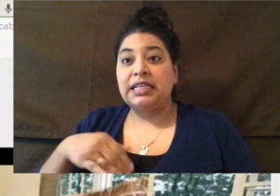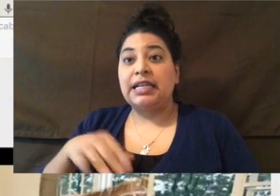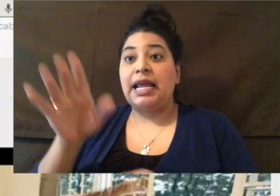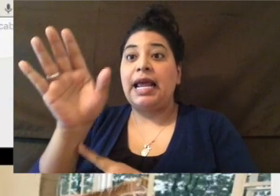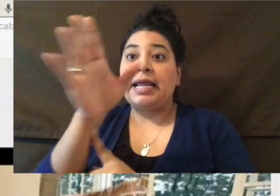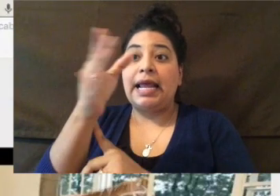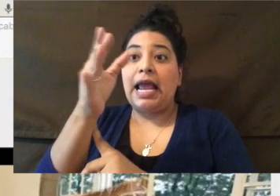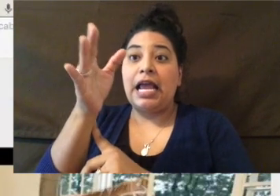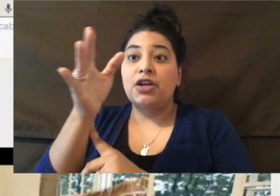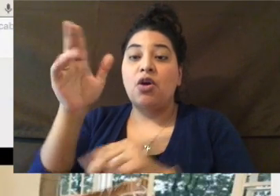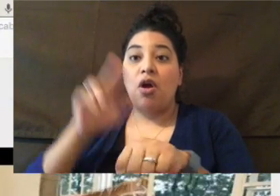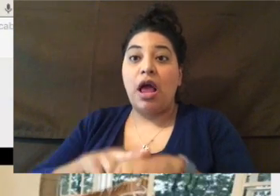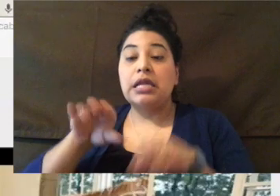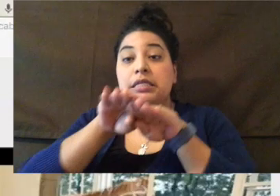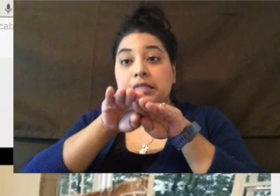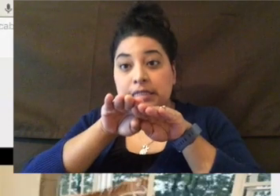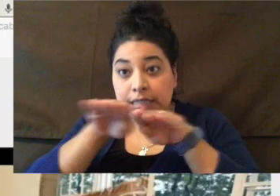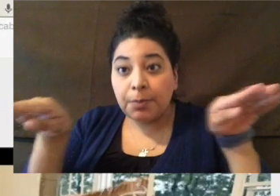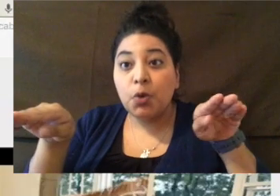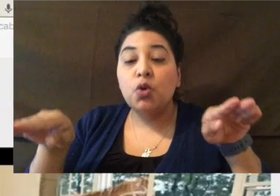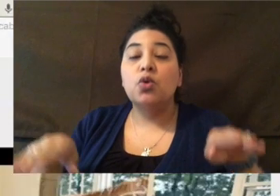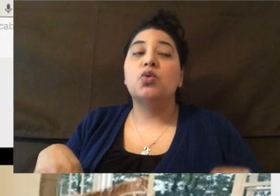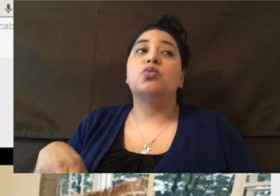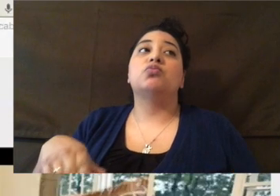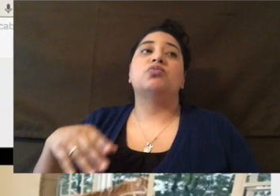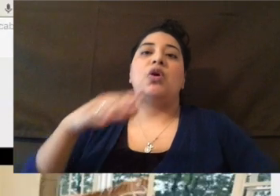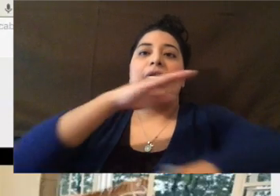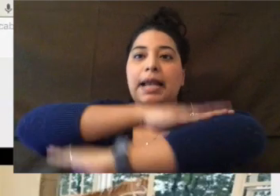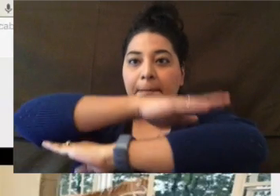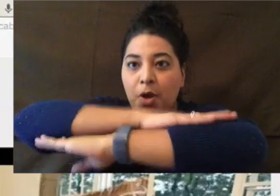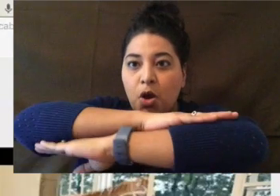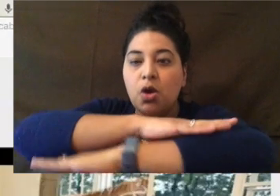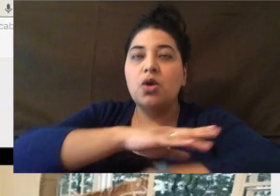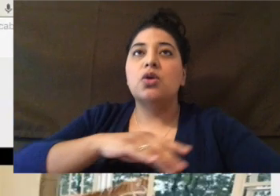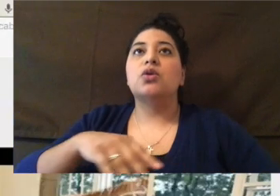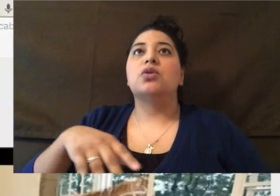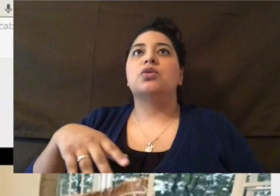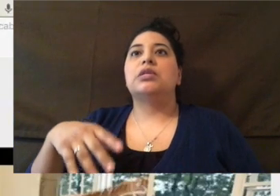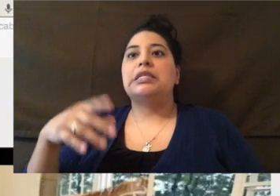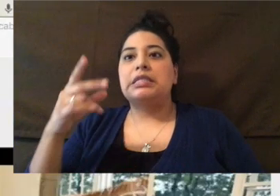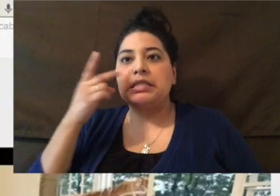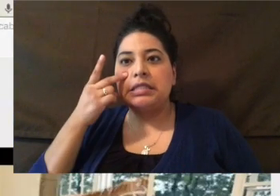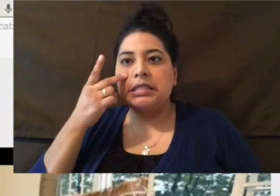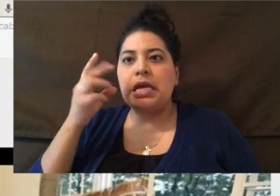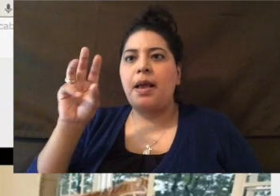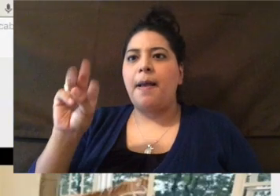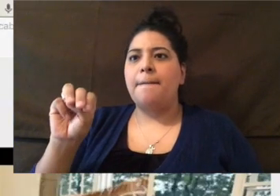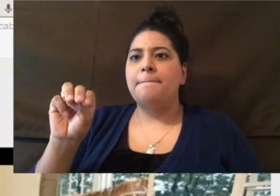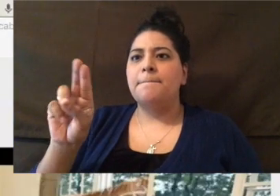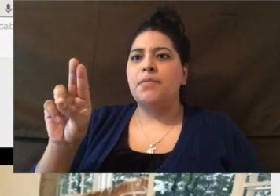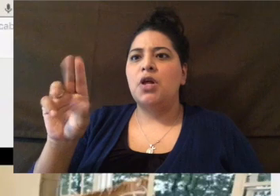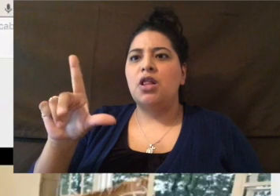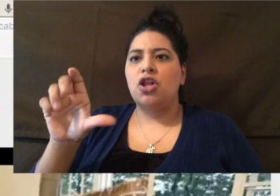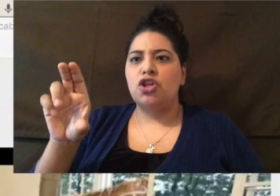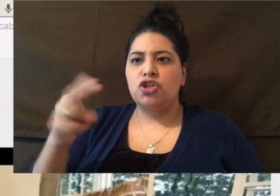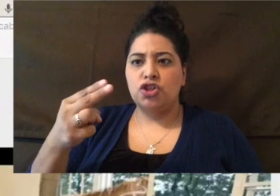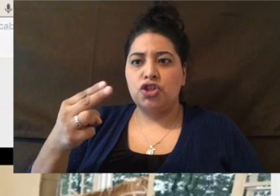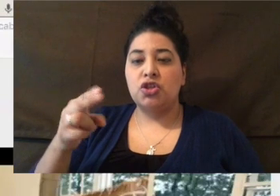tables. I see some mulch on the ground.